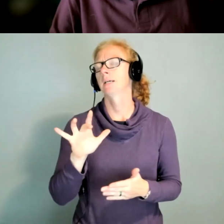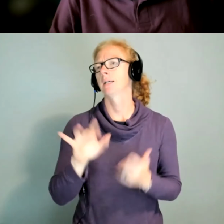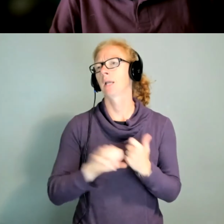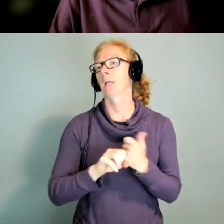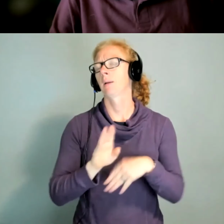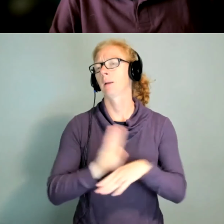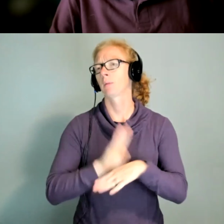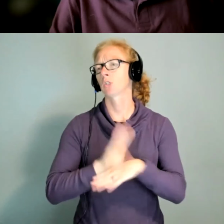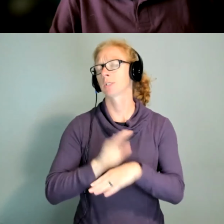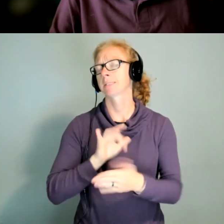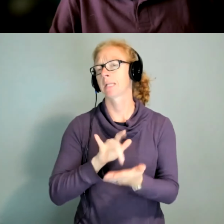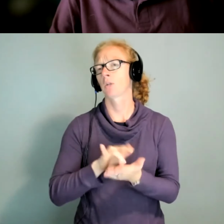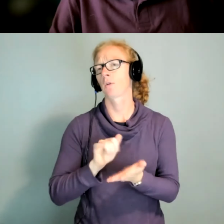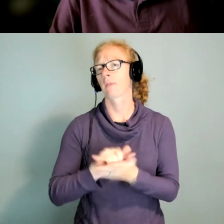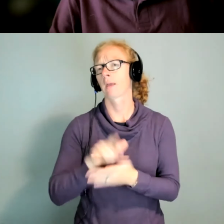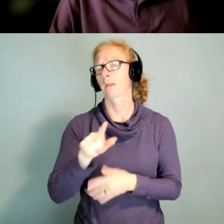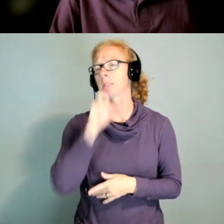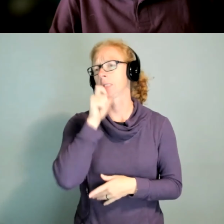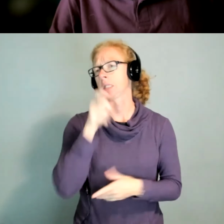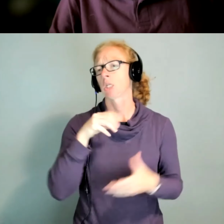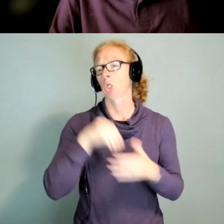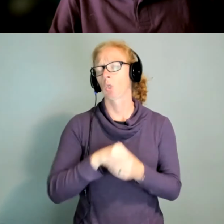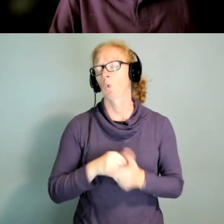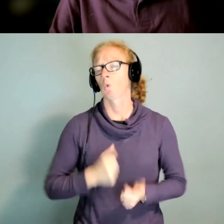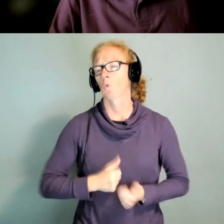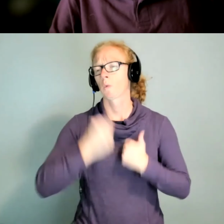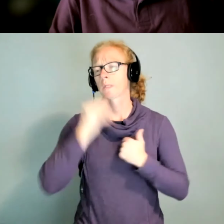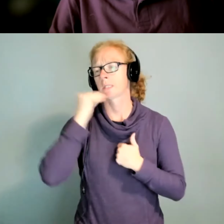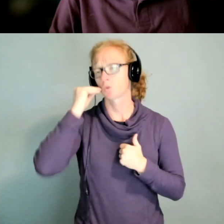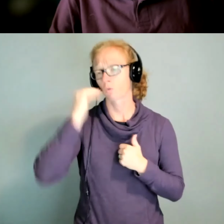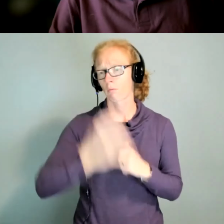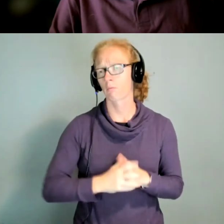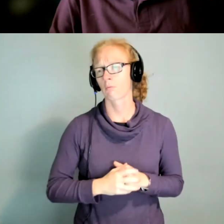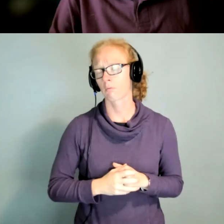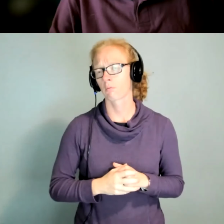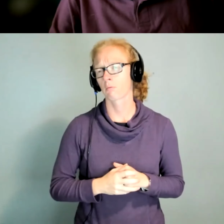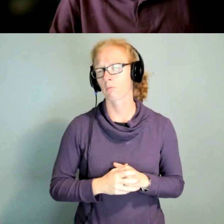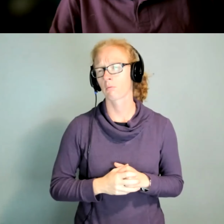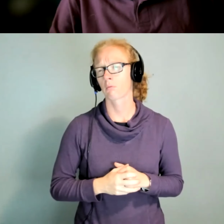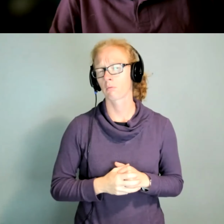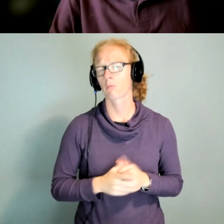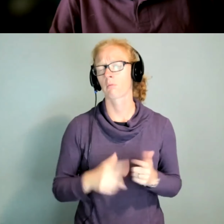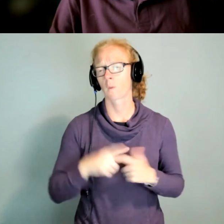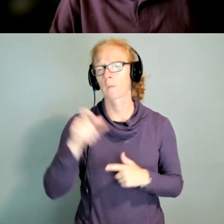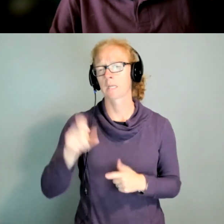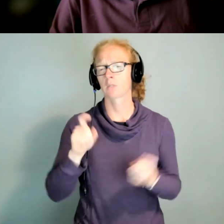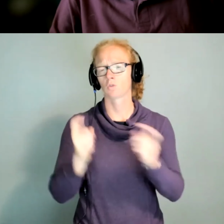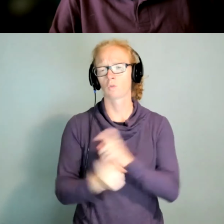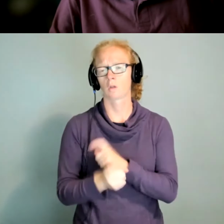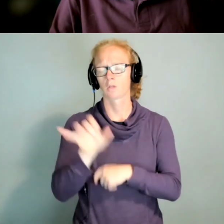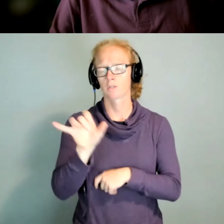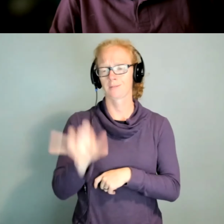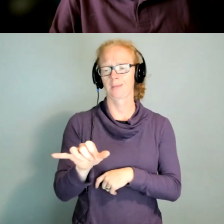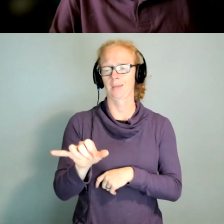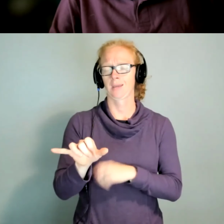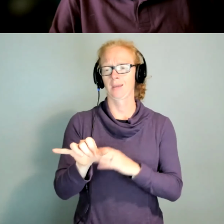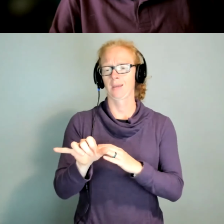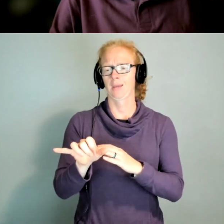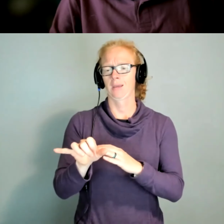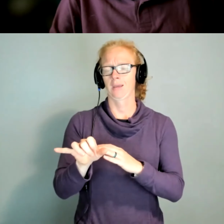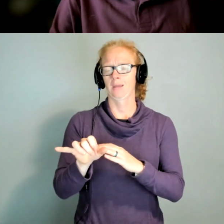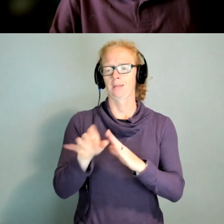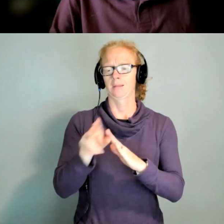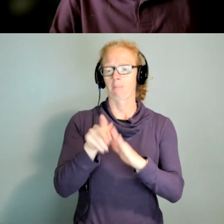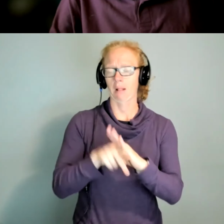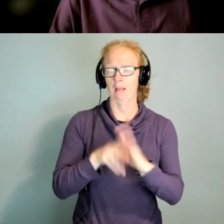approve residential, you would then look into ways of changing that through, ordinances or general plan